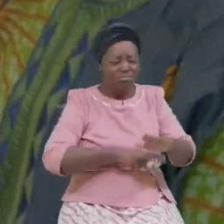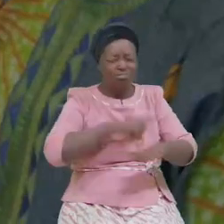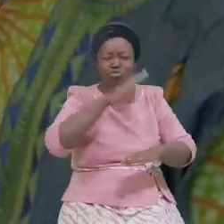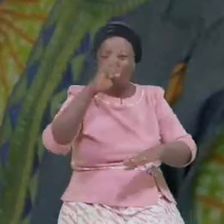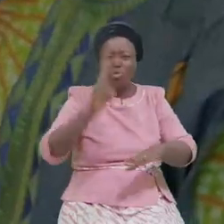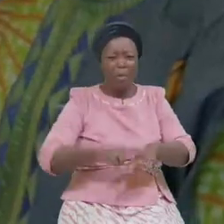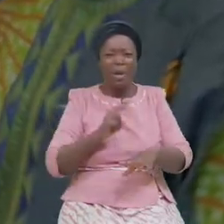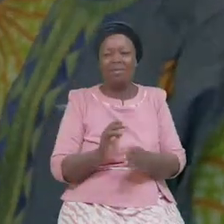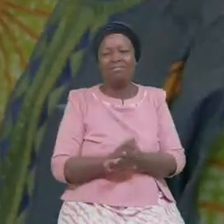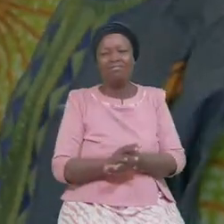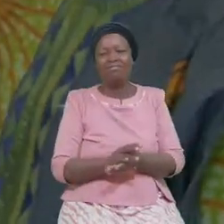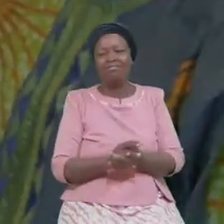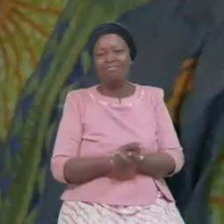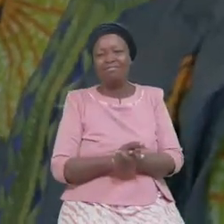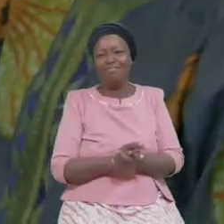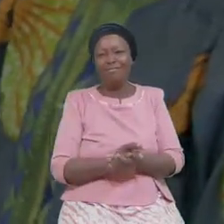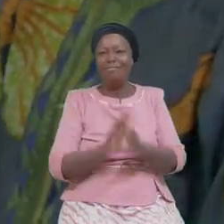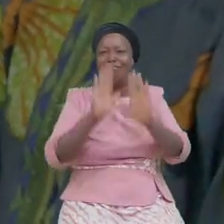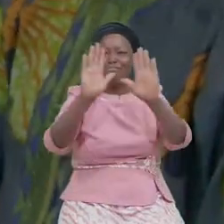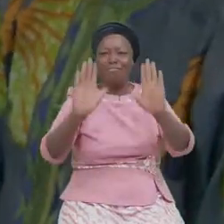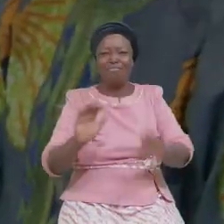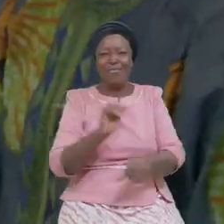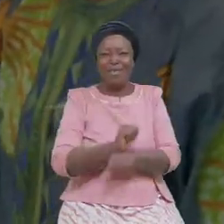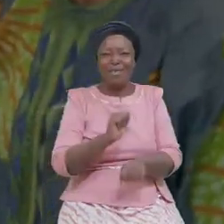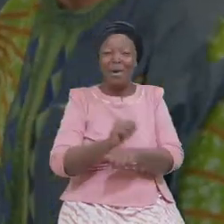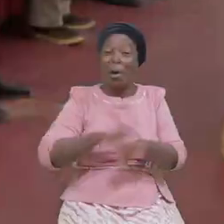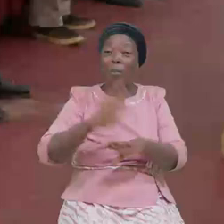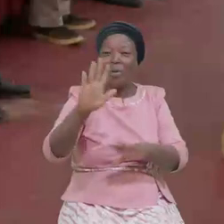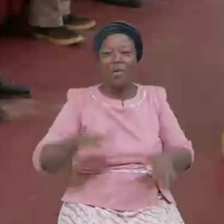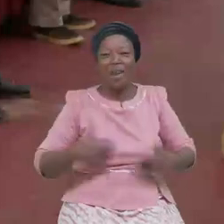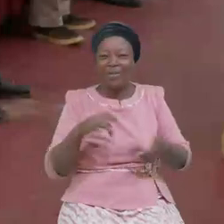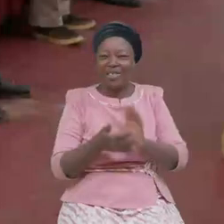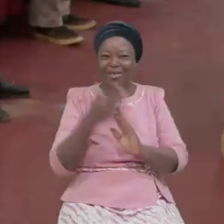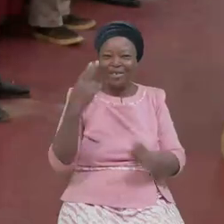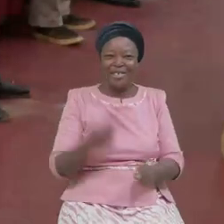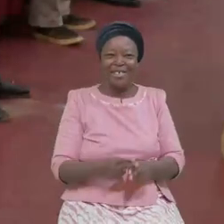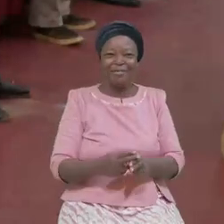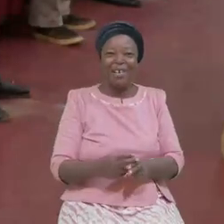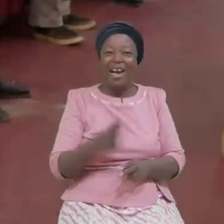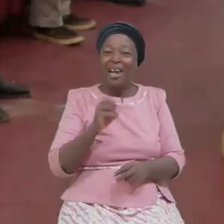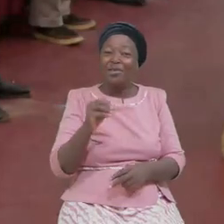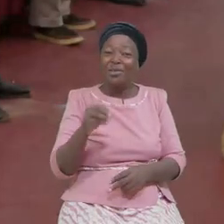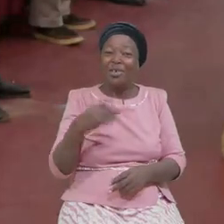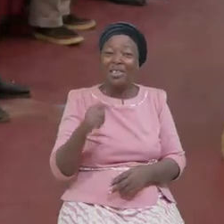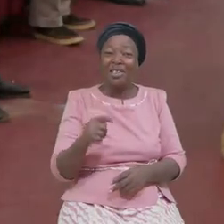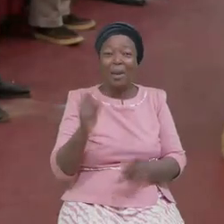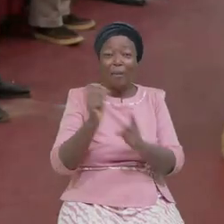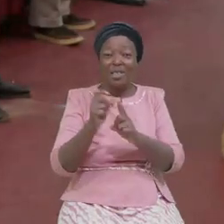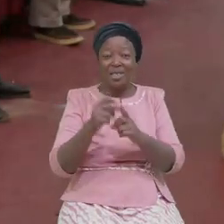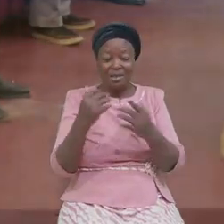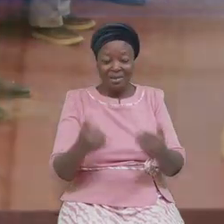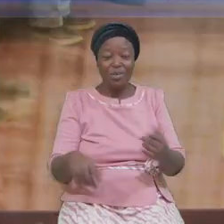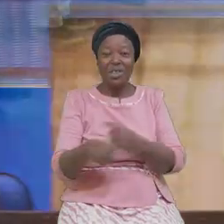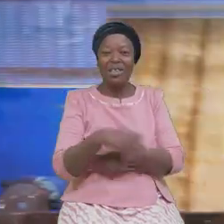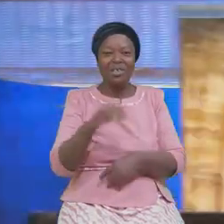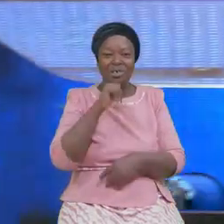everything normal. Miracle upon your life. And so the message today is not